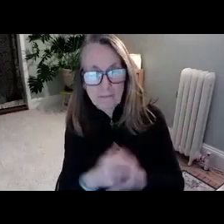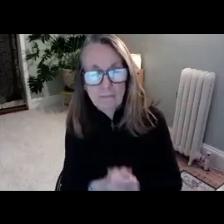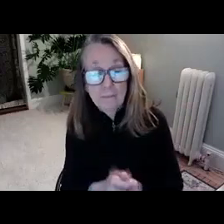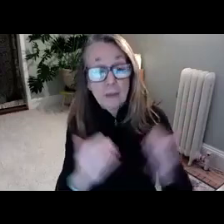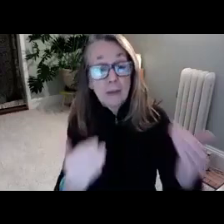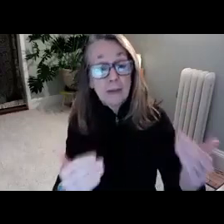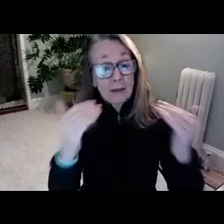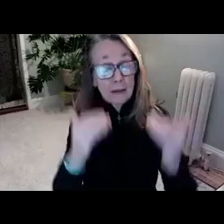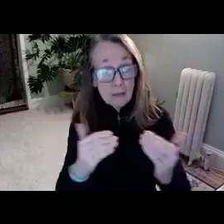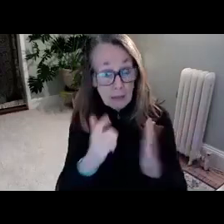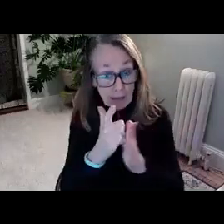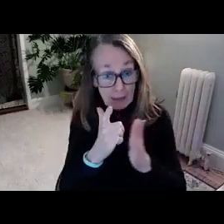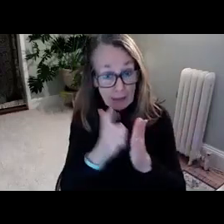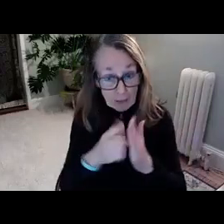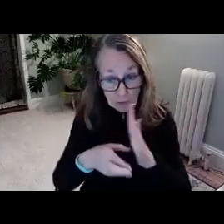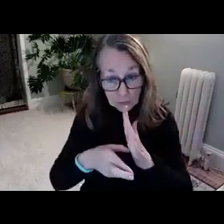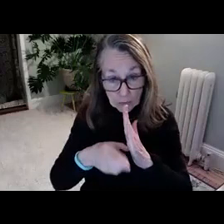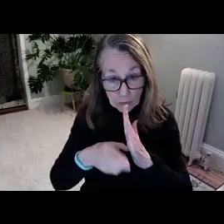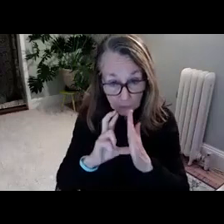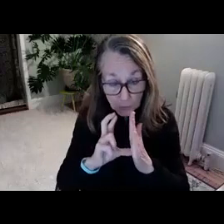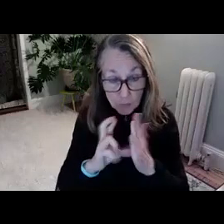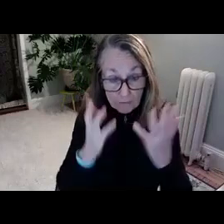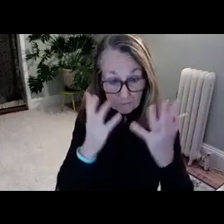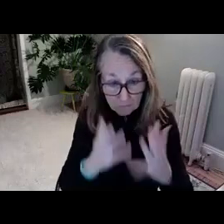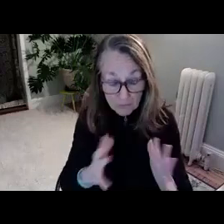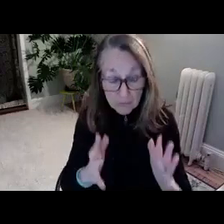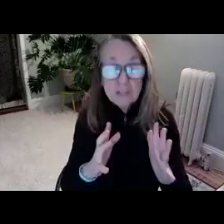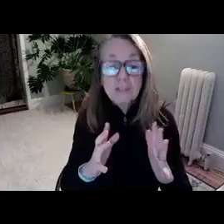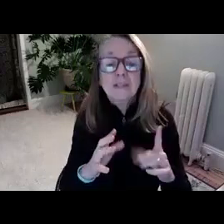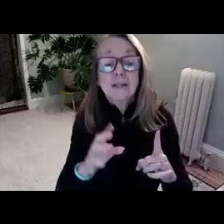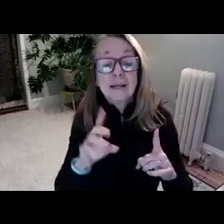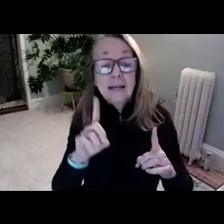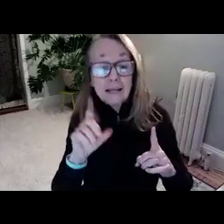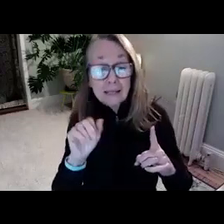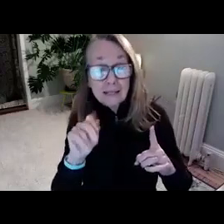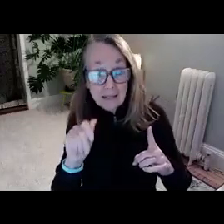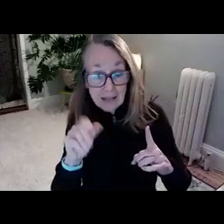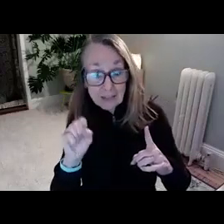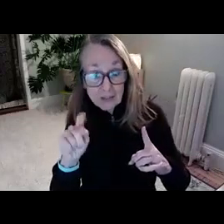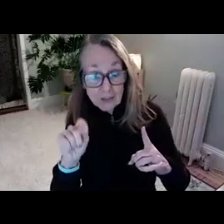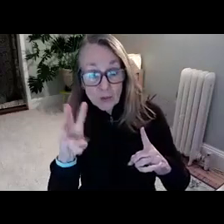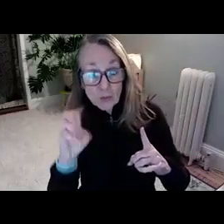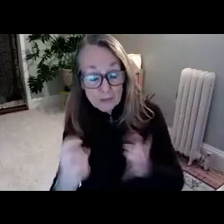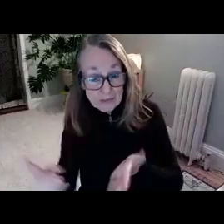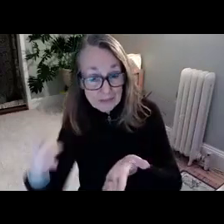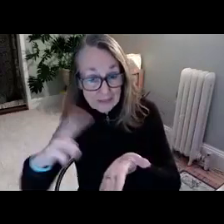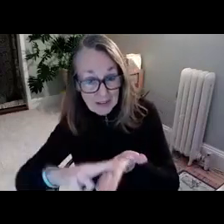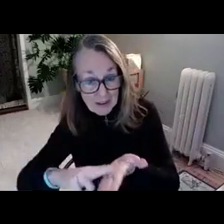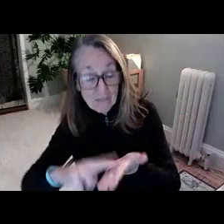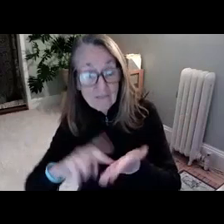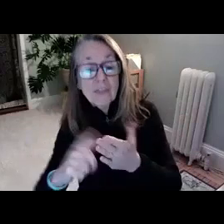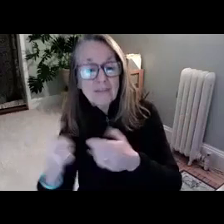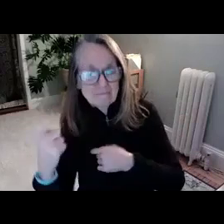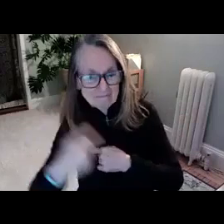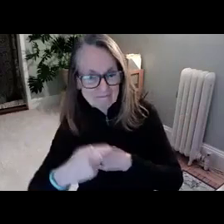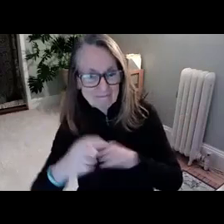after legal review, we have data stewards sign off, and then that results in the data use license,